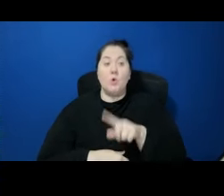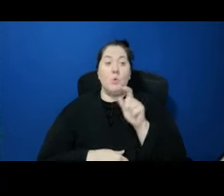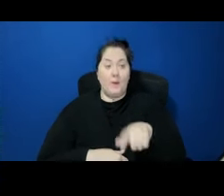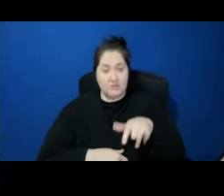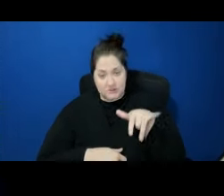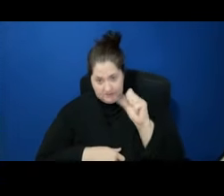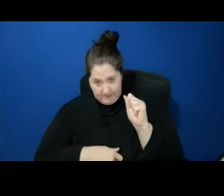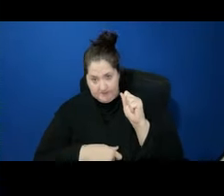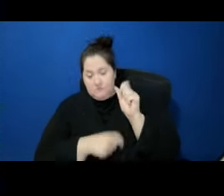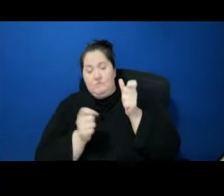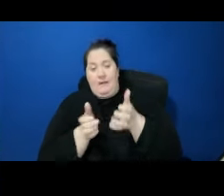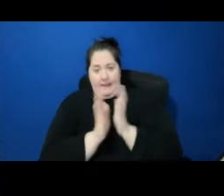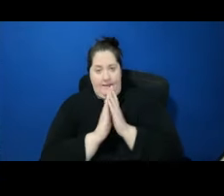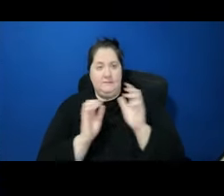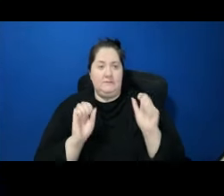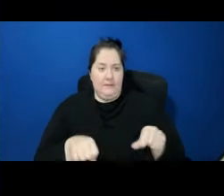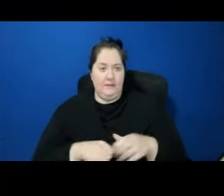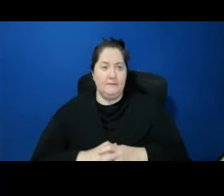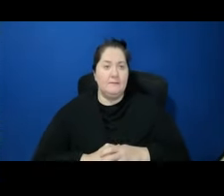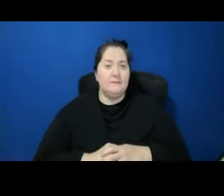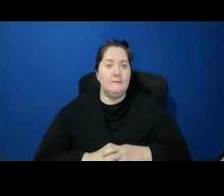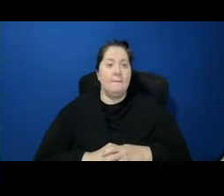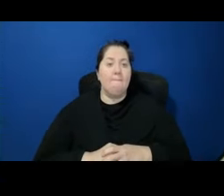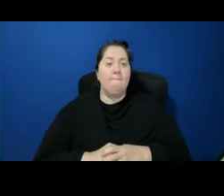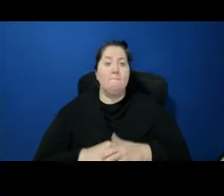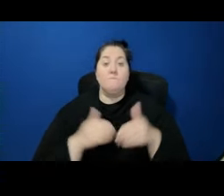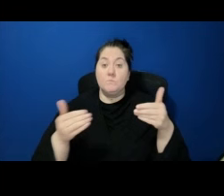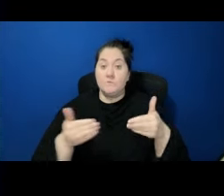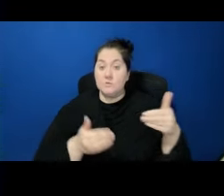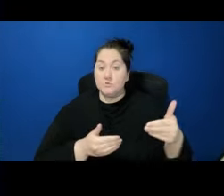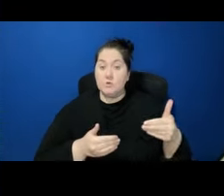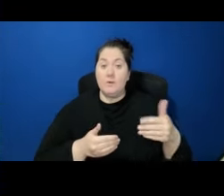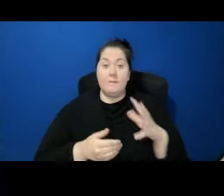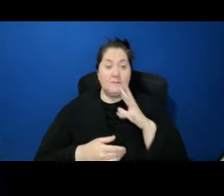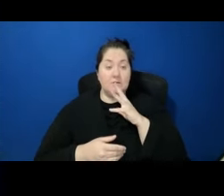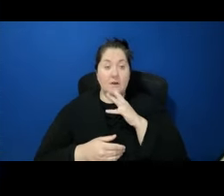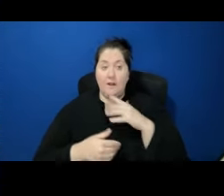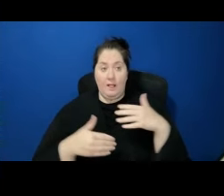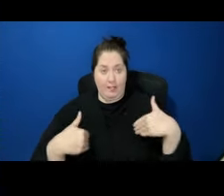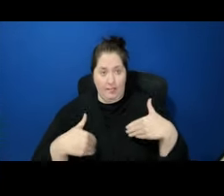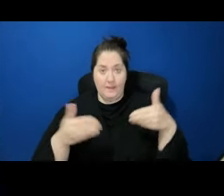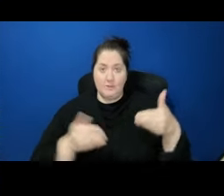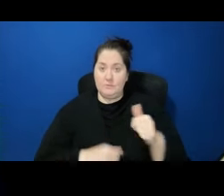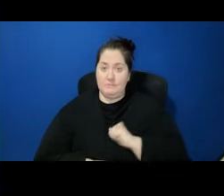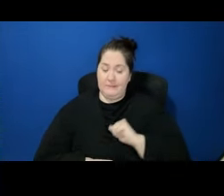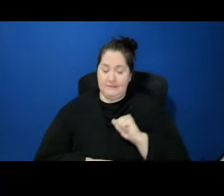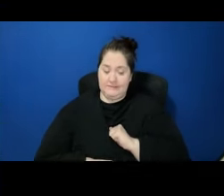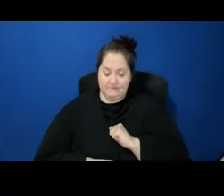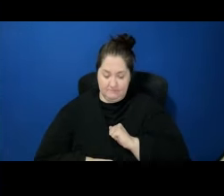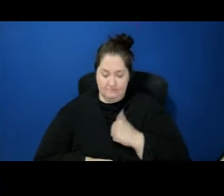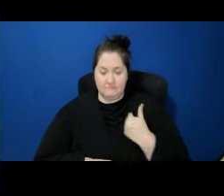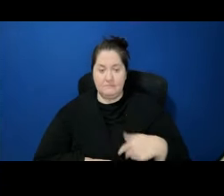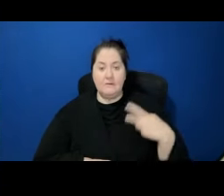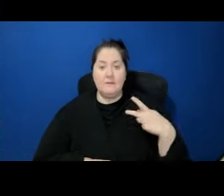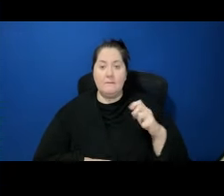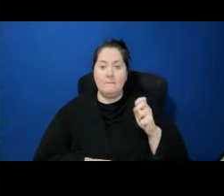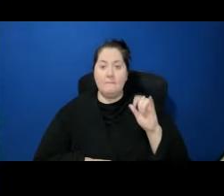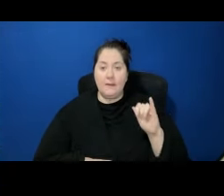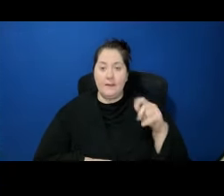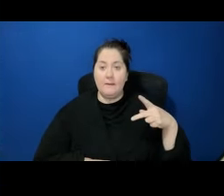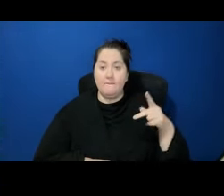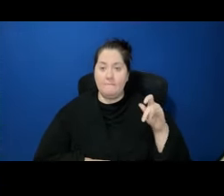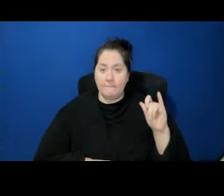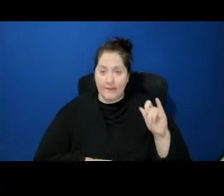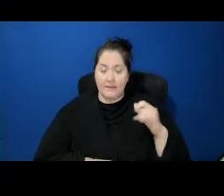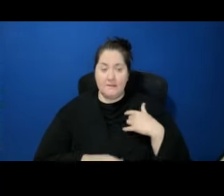definitely ask away. All right, let's get into introductions. I've been talking and I haven't introduced myself yet. My name is Pepe. I have